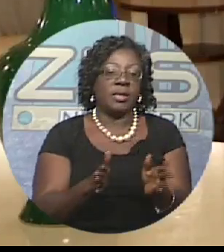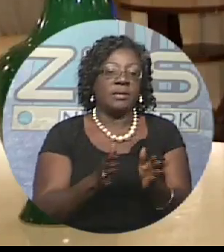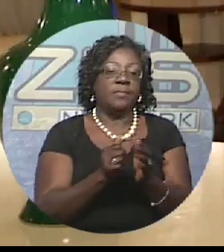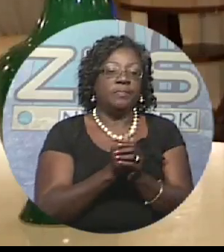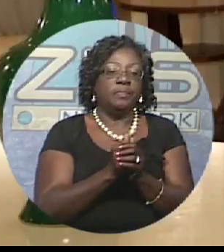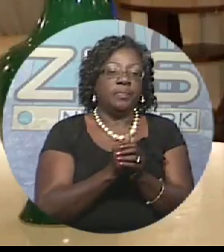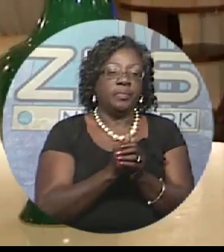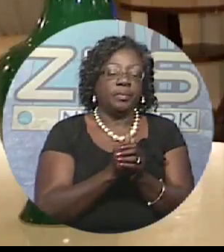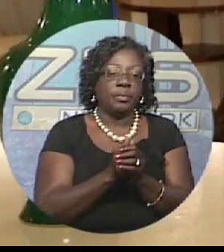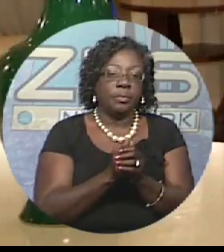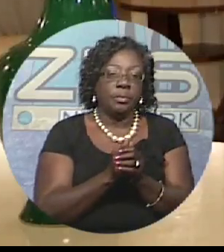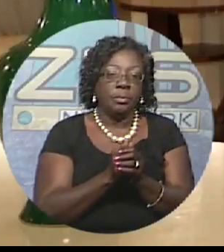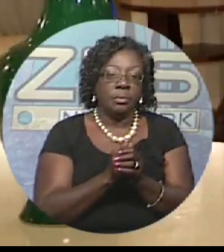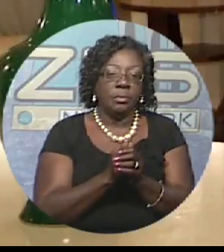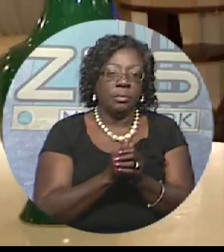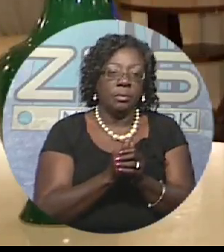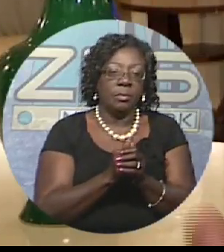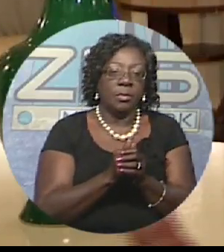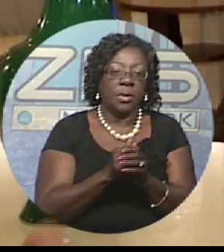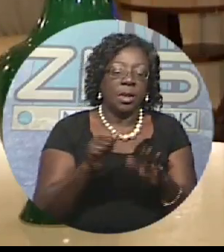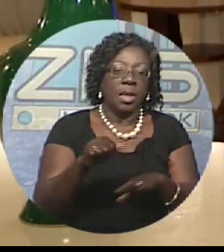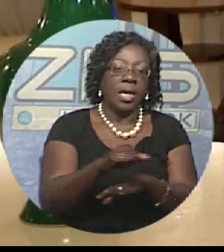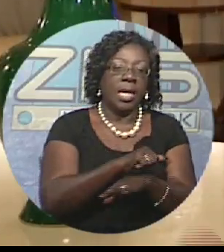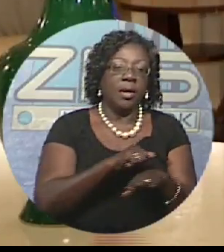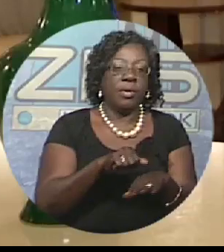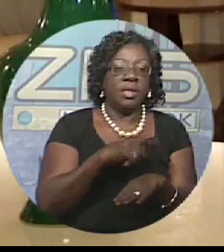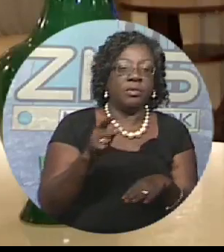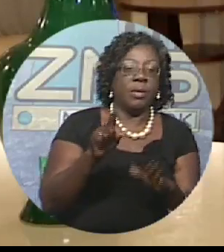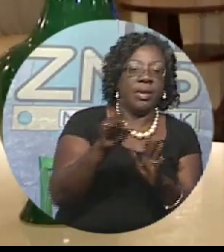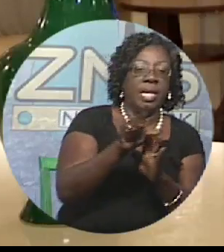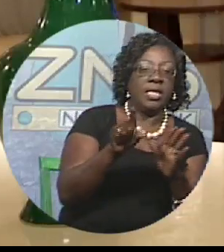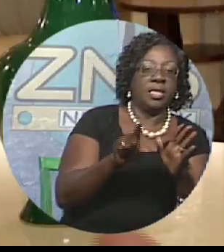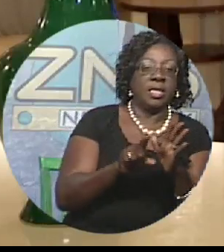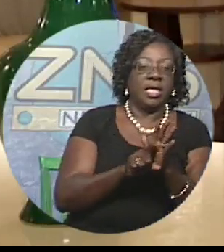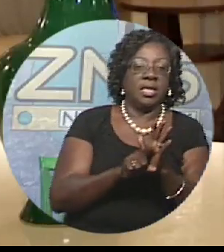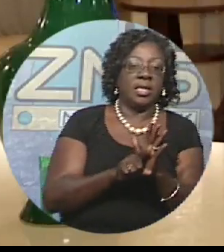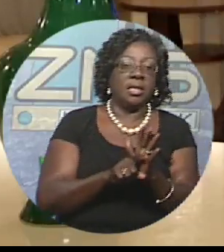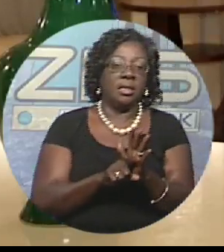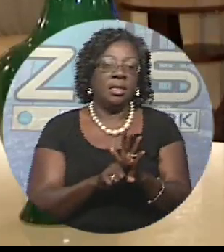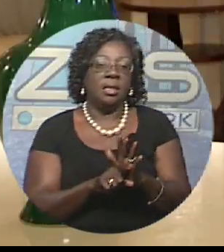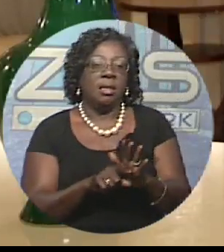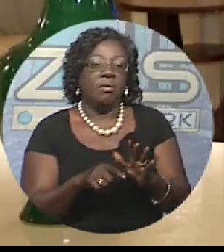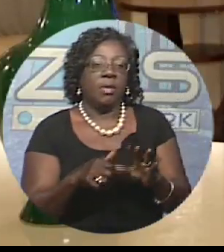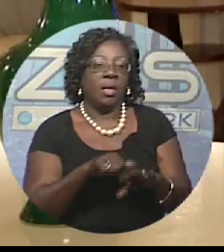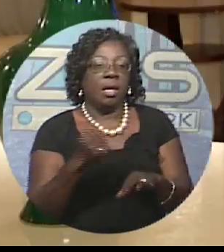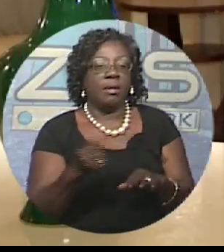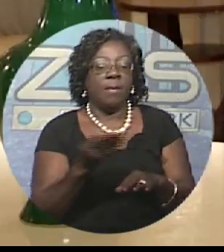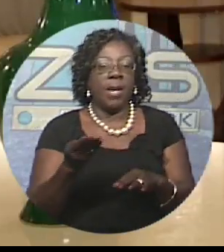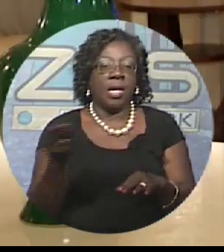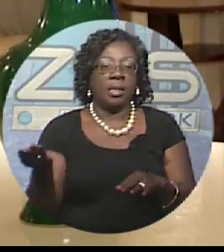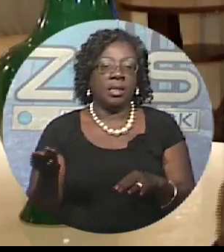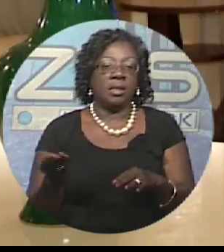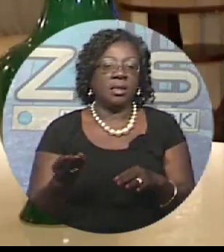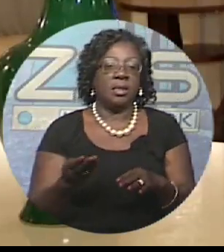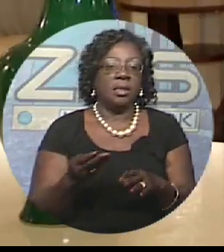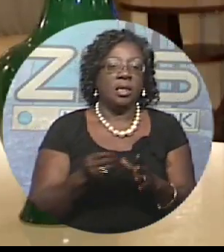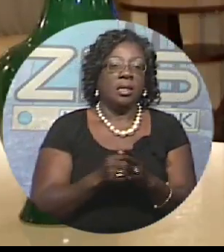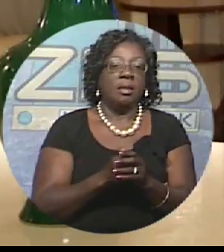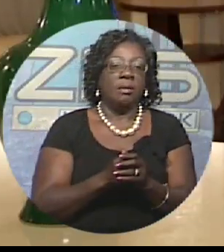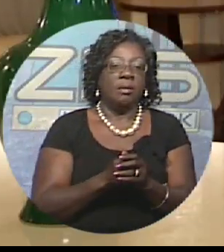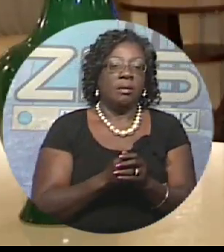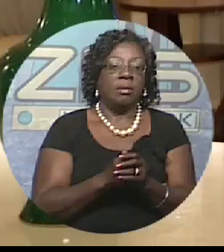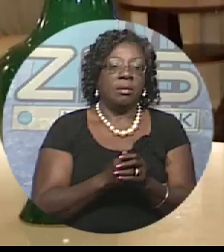area. Areas dealing with legislation like redundancy, we believe that the redundancy laws is